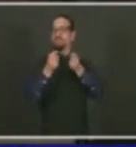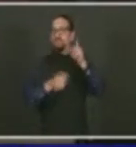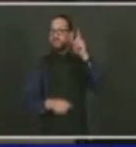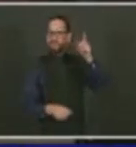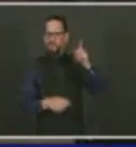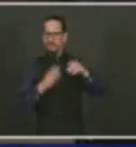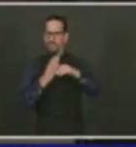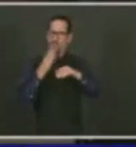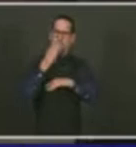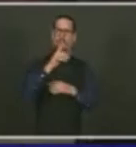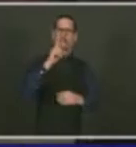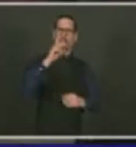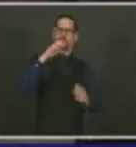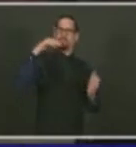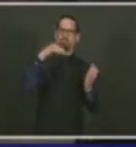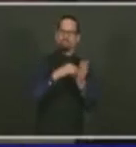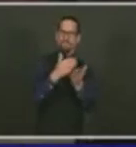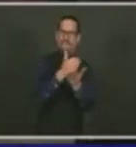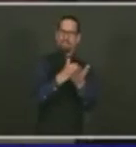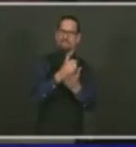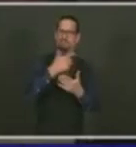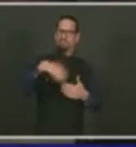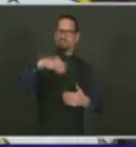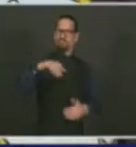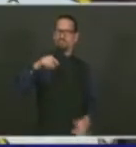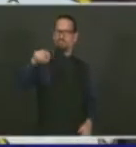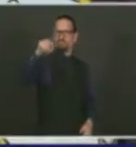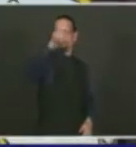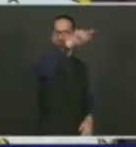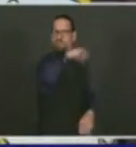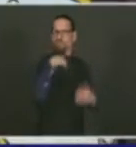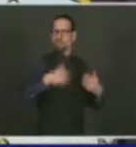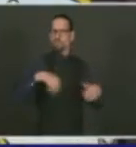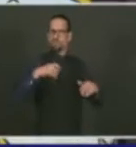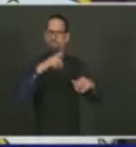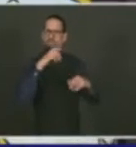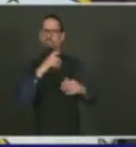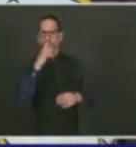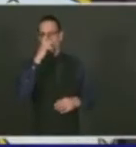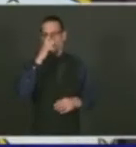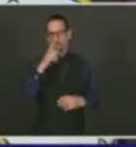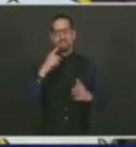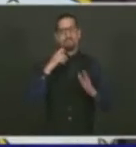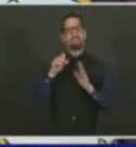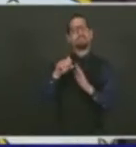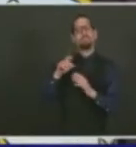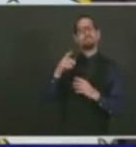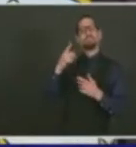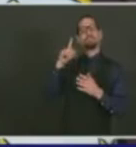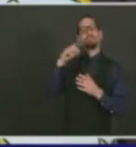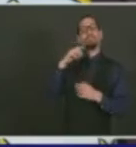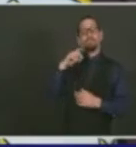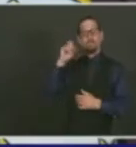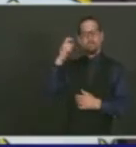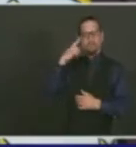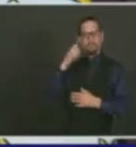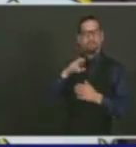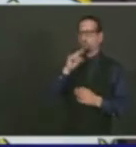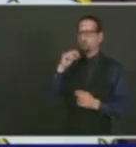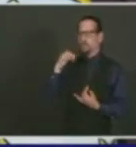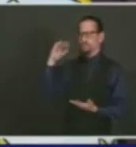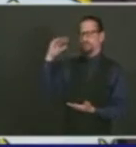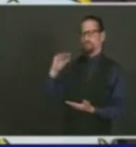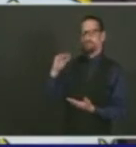public relations budget in the state. I look at millions of dollars. State government is down about 1,000 employees in the past 10 years. Rhode